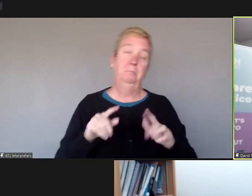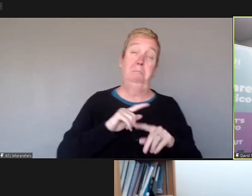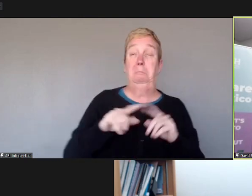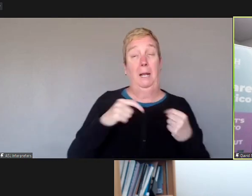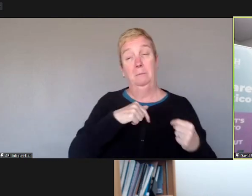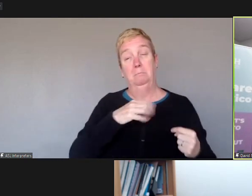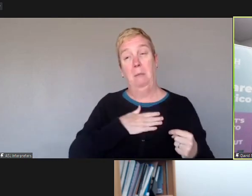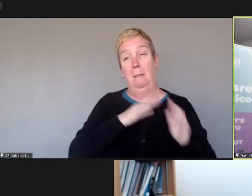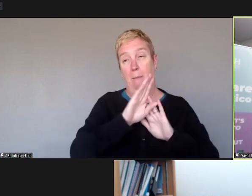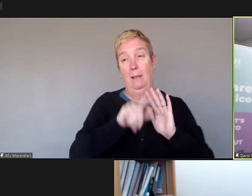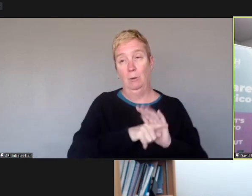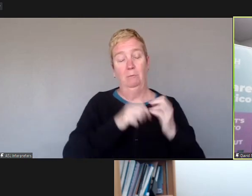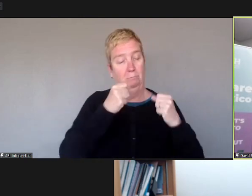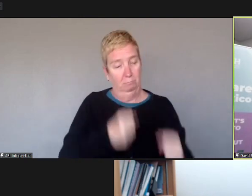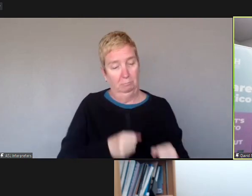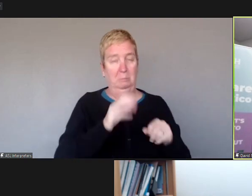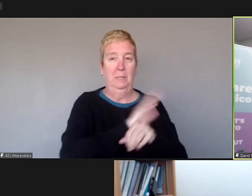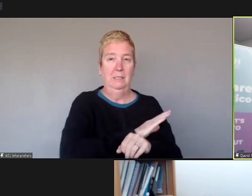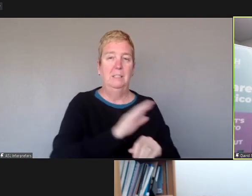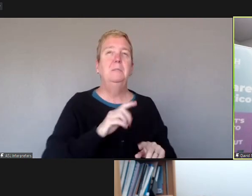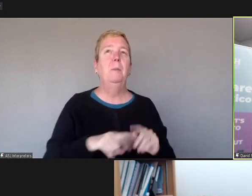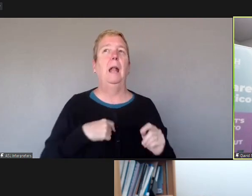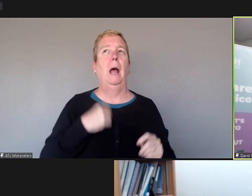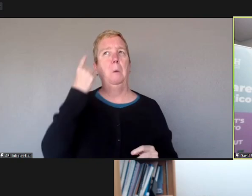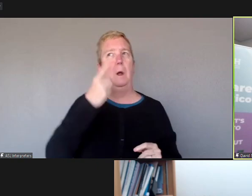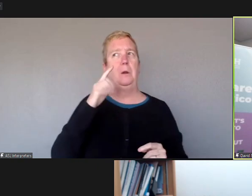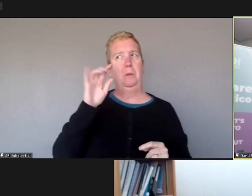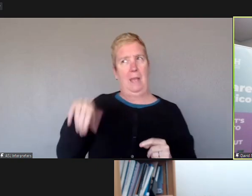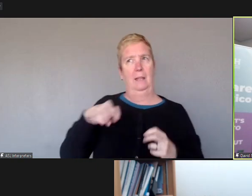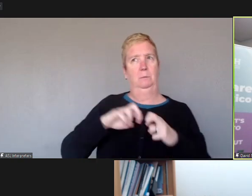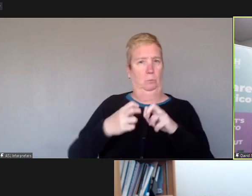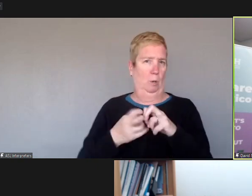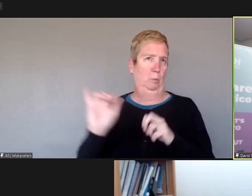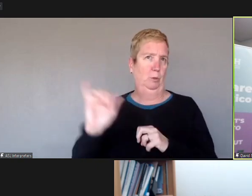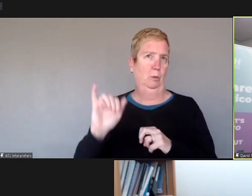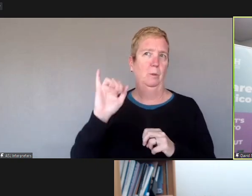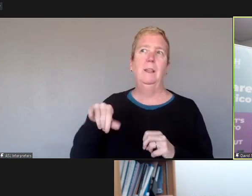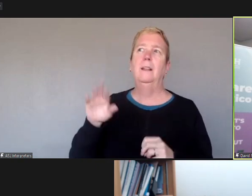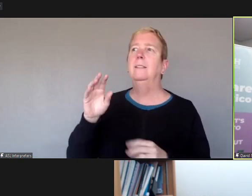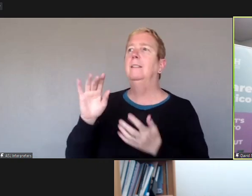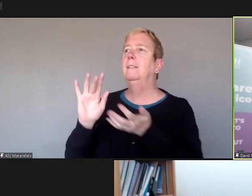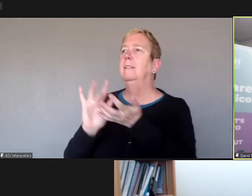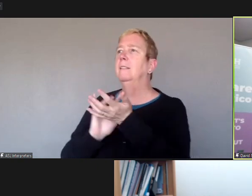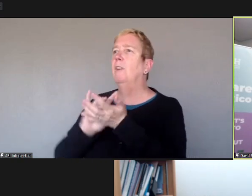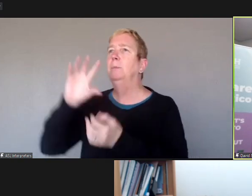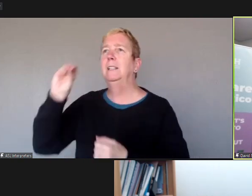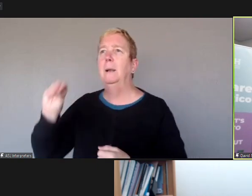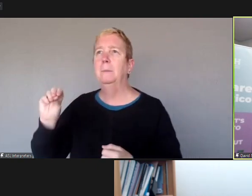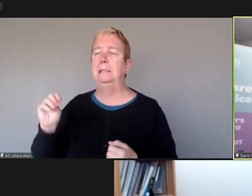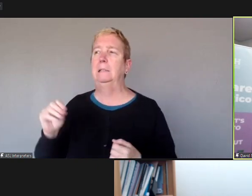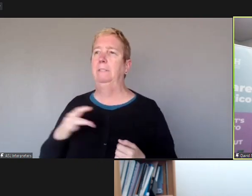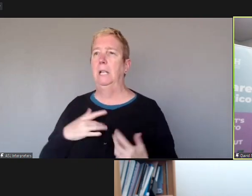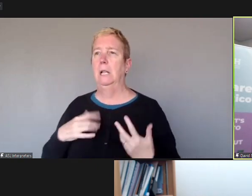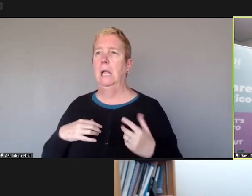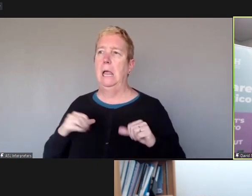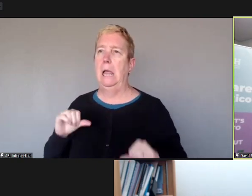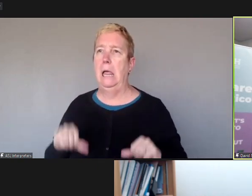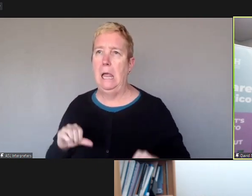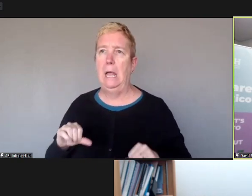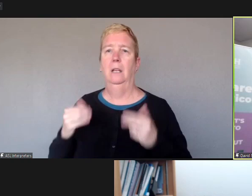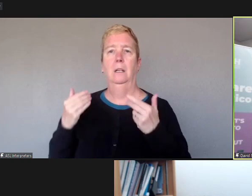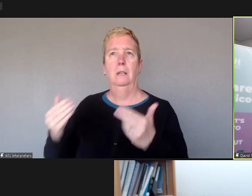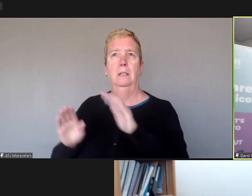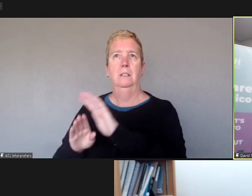And so I do wonder sometimes if that's part of the glitch here. And then the influenza vaccine is not a